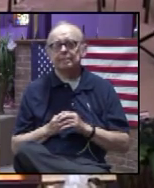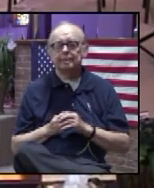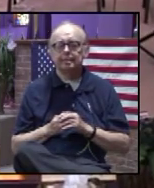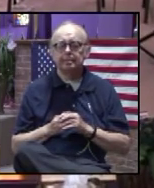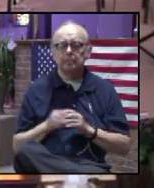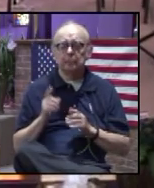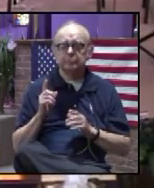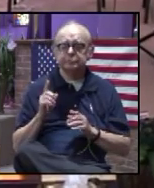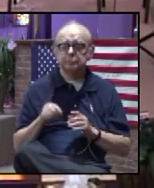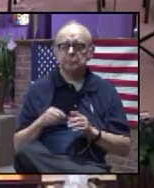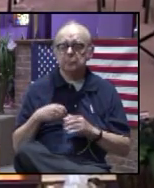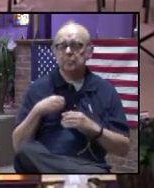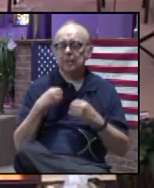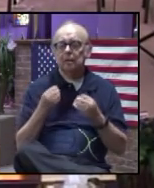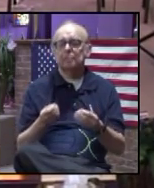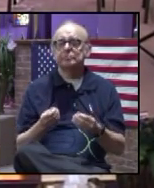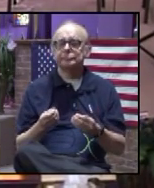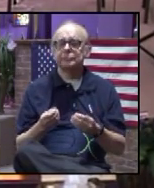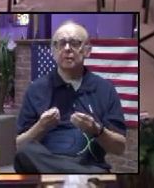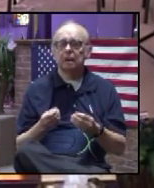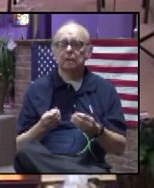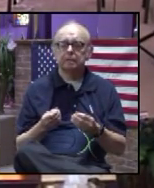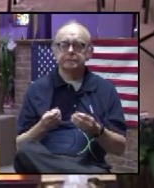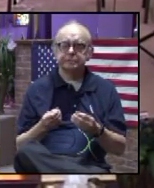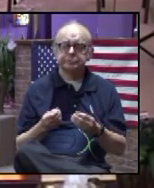And I need to give you